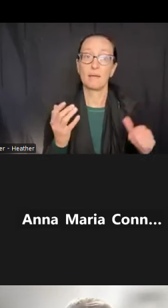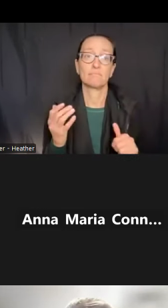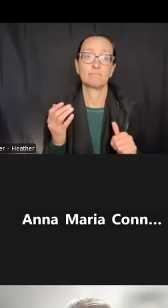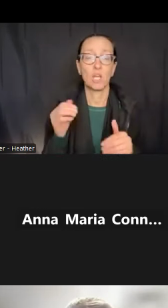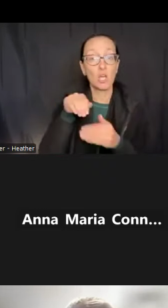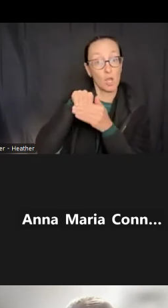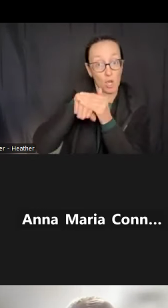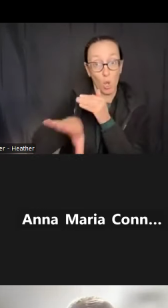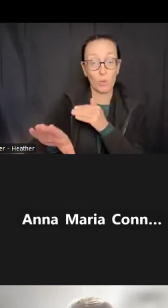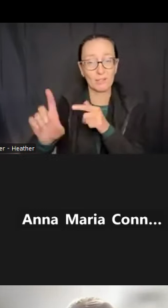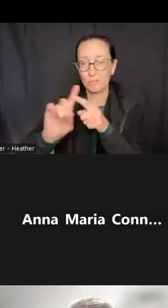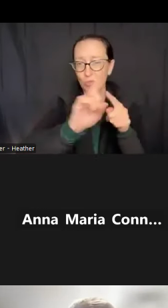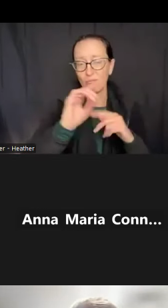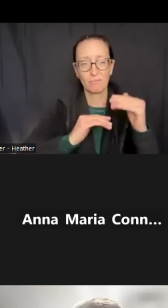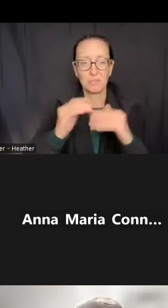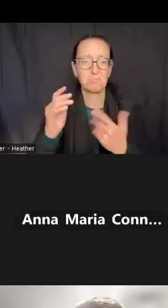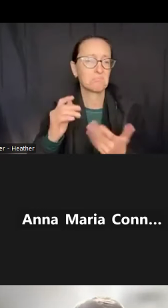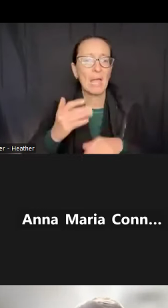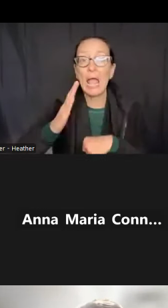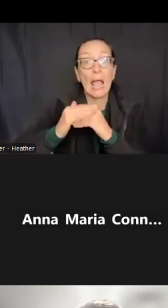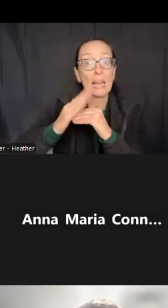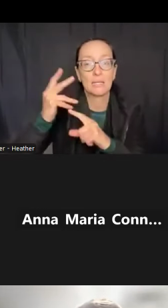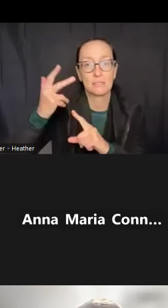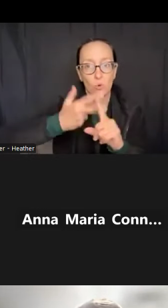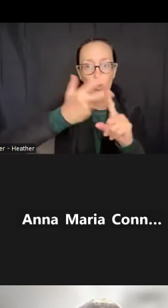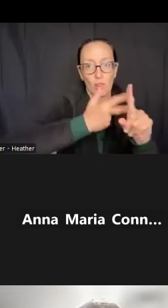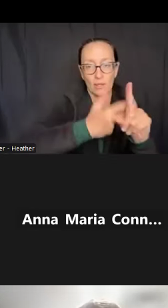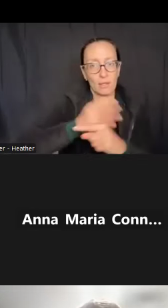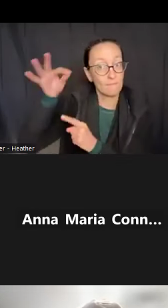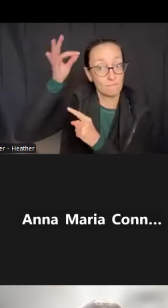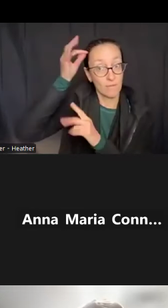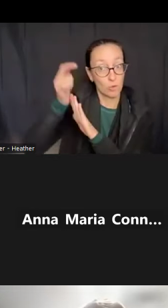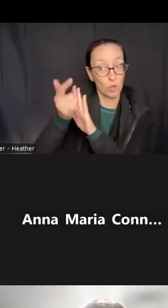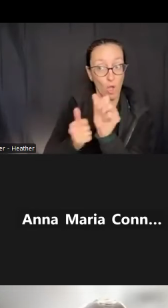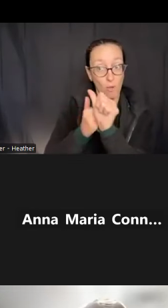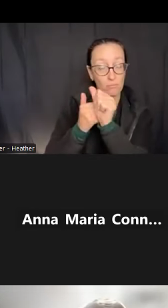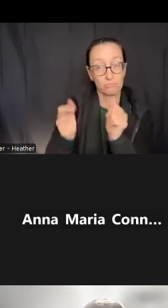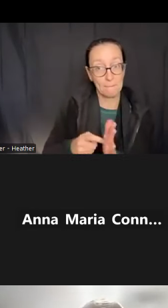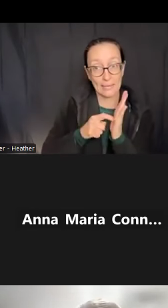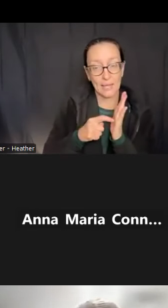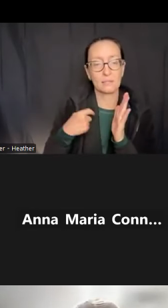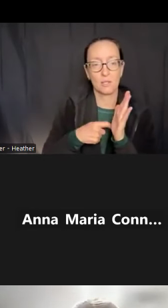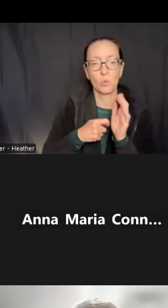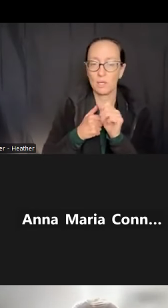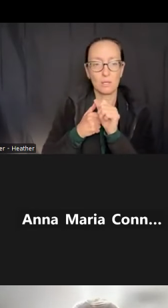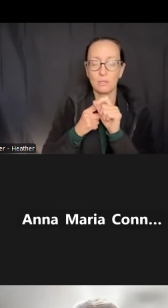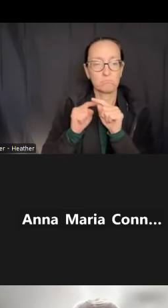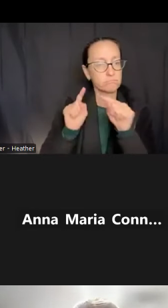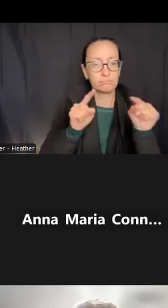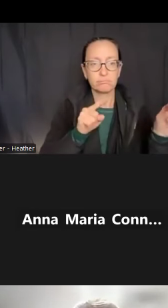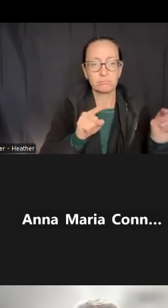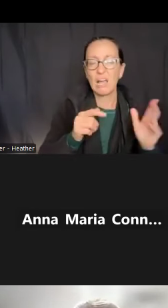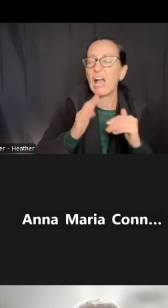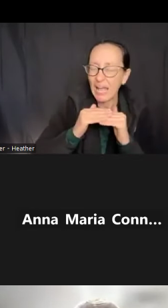the facilities at least quarterly. We're mandated by federal law to go into the facilities at least quarterly to